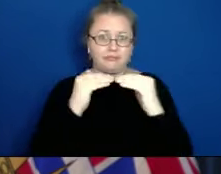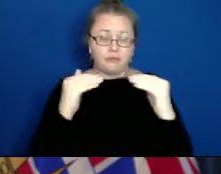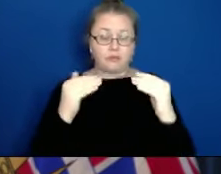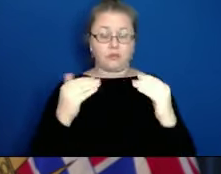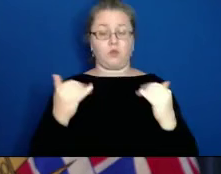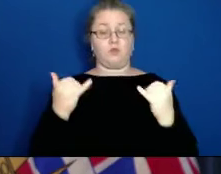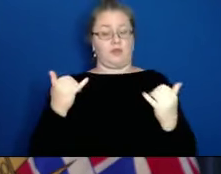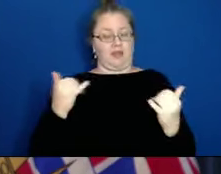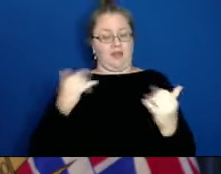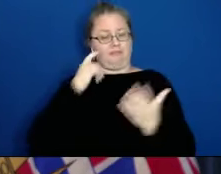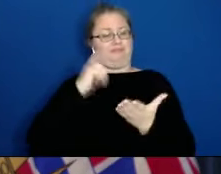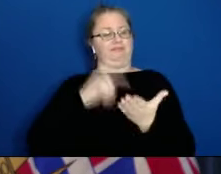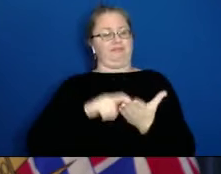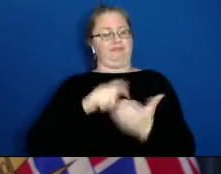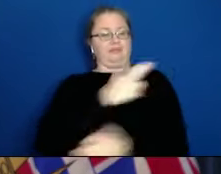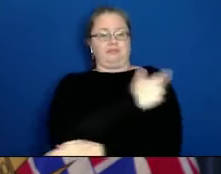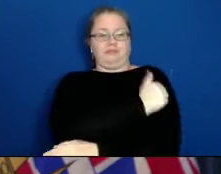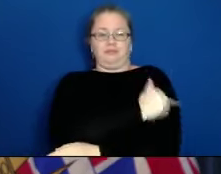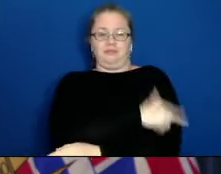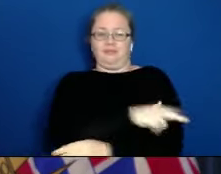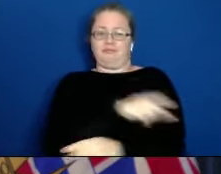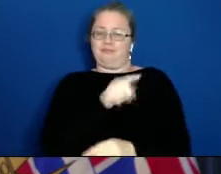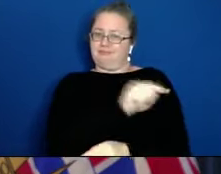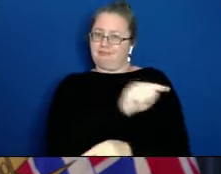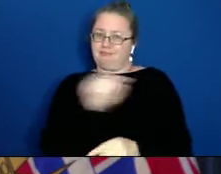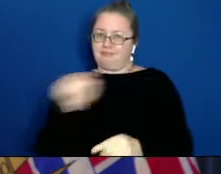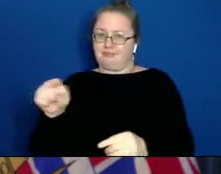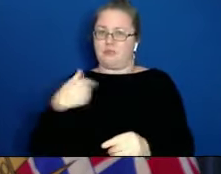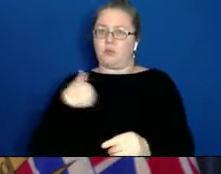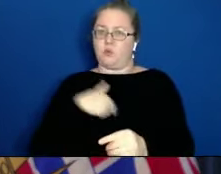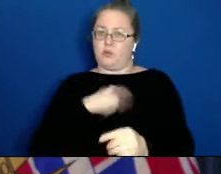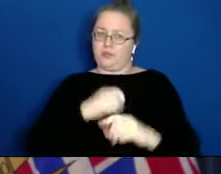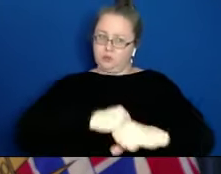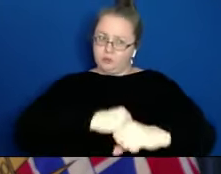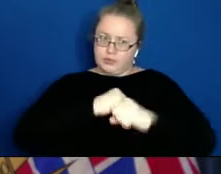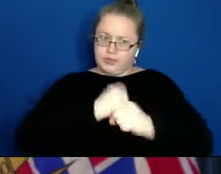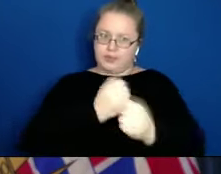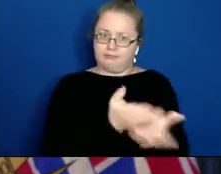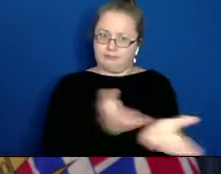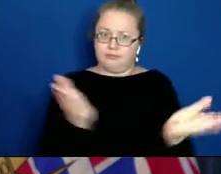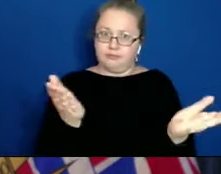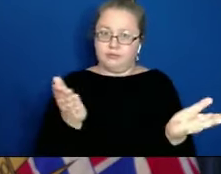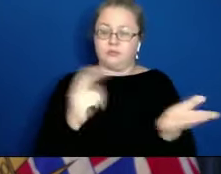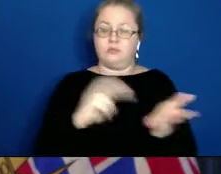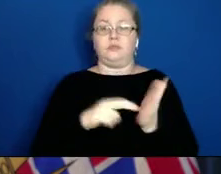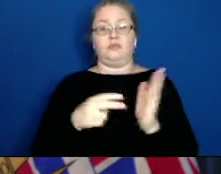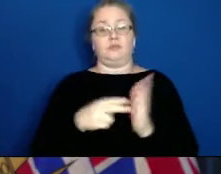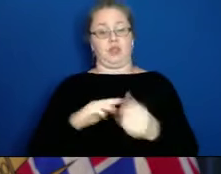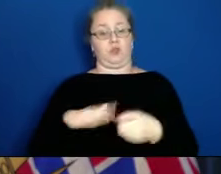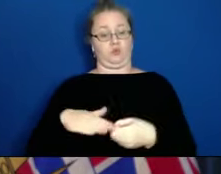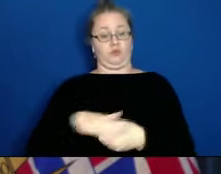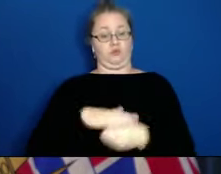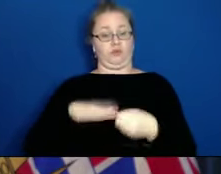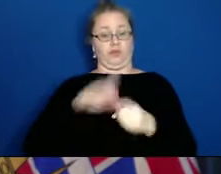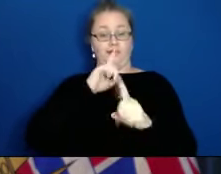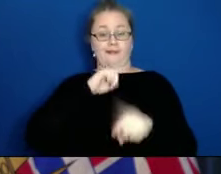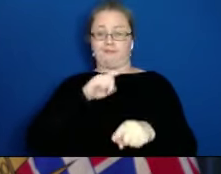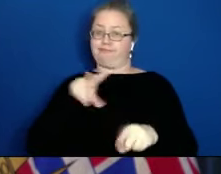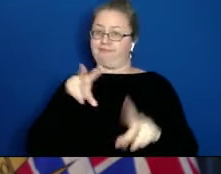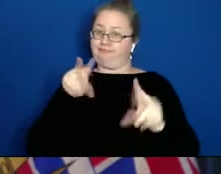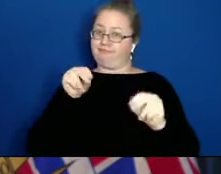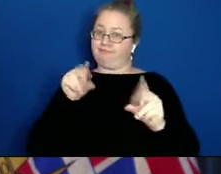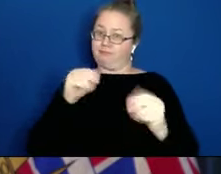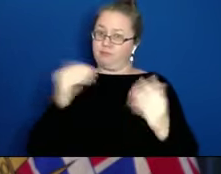currently apply to the Fraser and Vancouver Health Region across the entire province. And I'm putting new province-wide orders